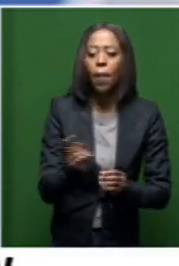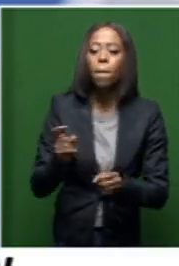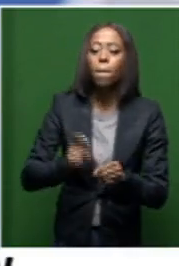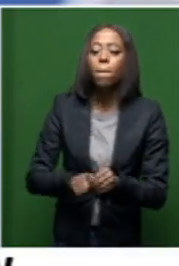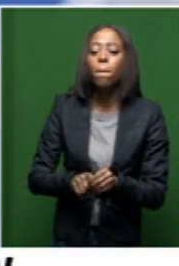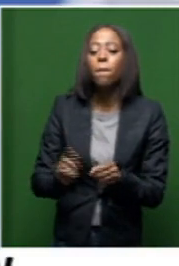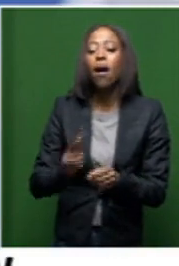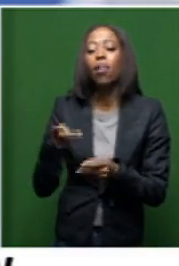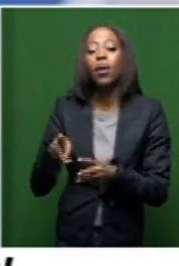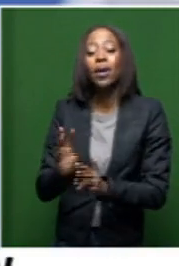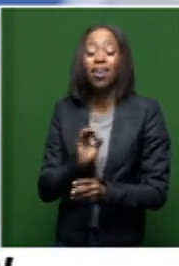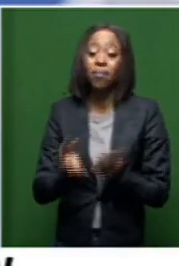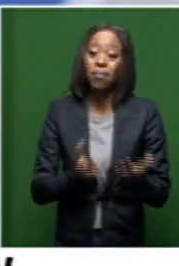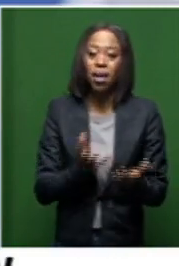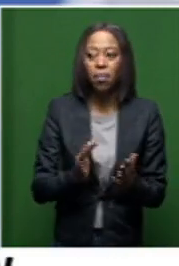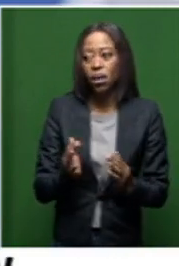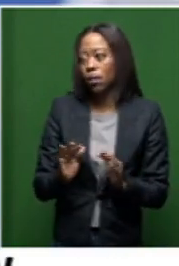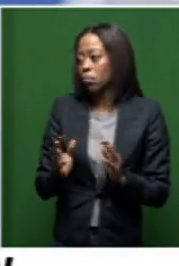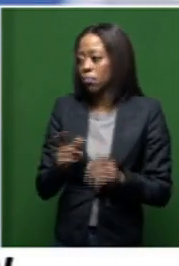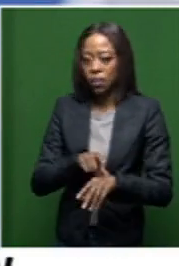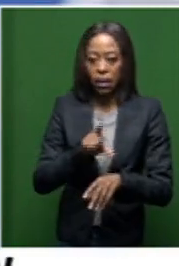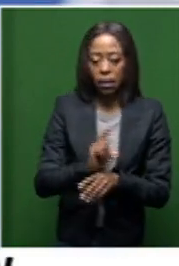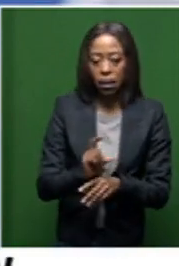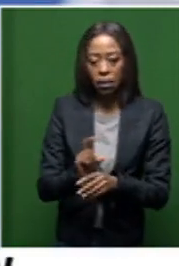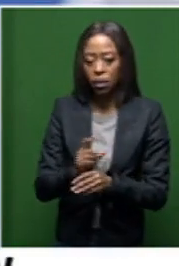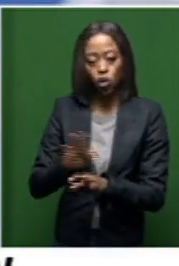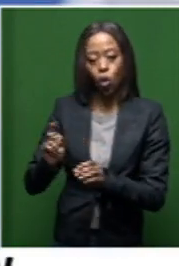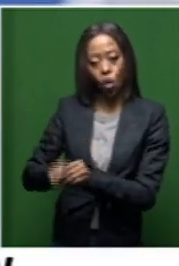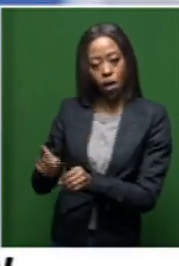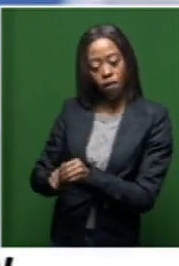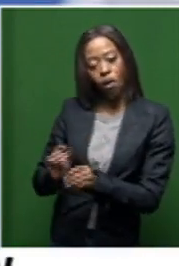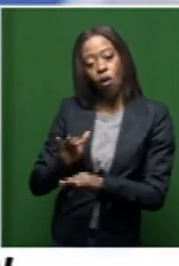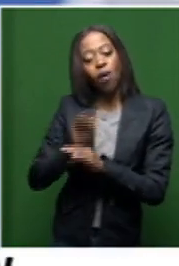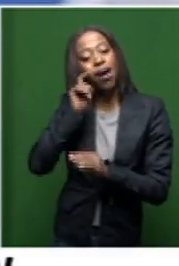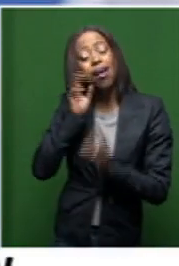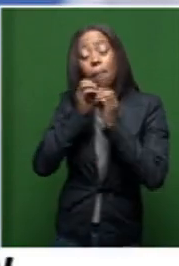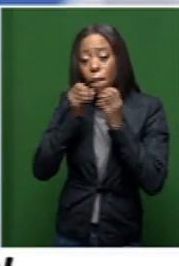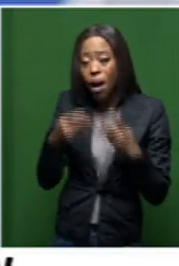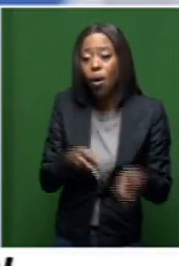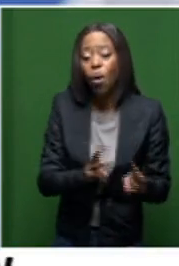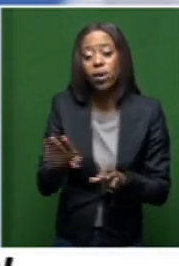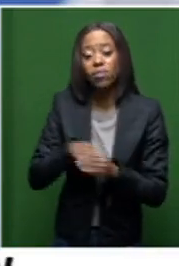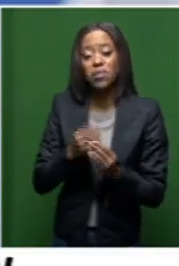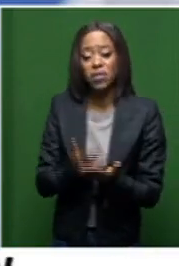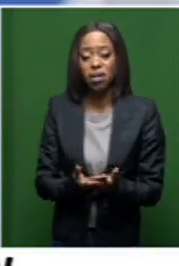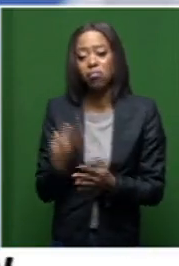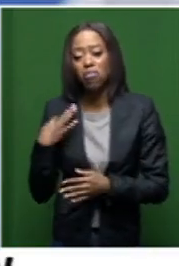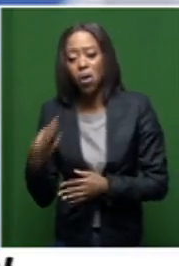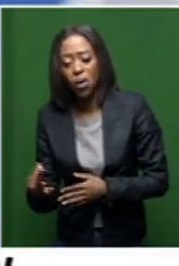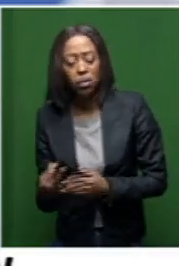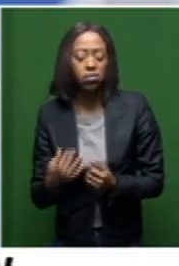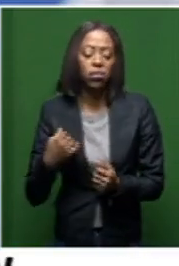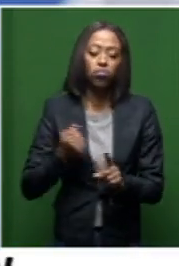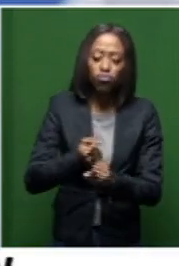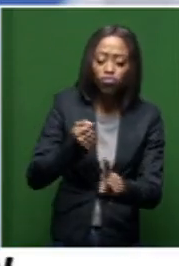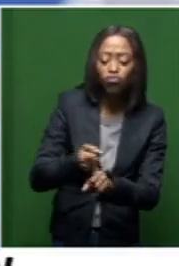join us in another way if you are not eligible medically or if you're over the age. There are so many ways to get involved as volunteers,